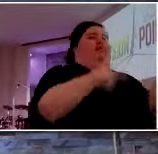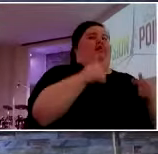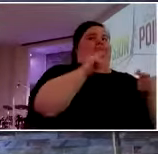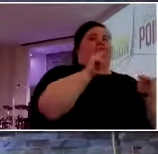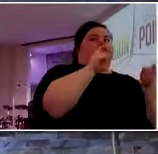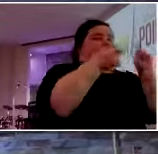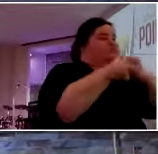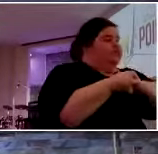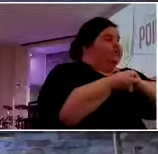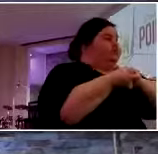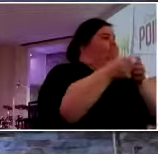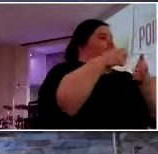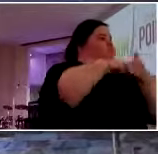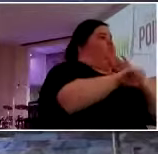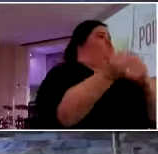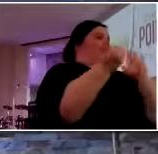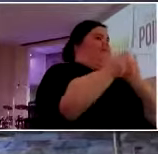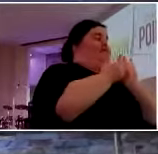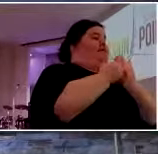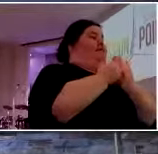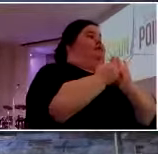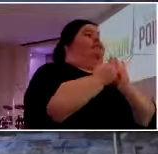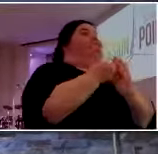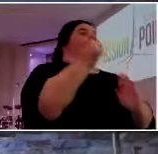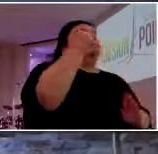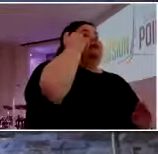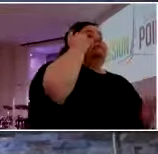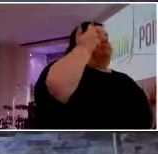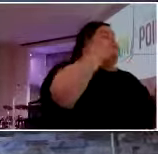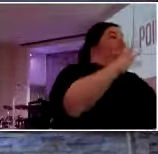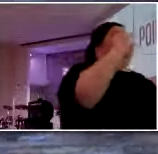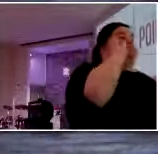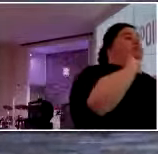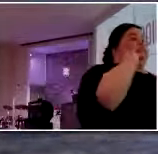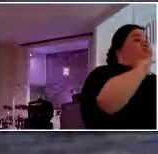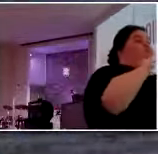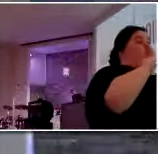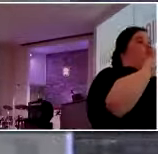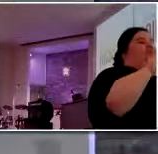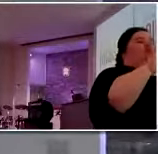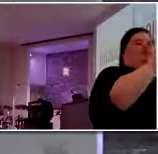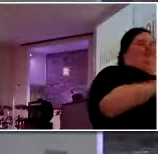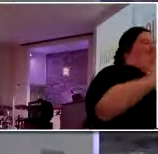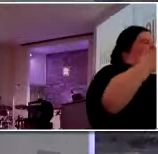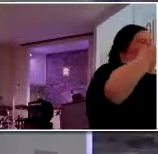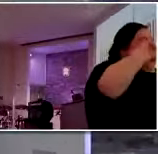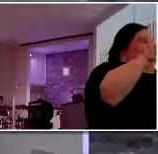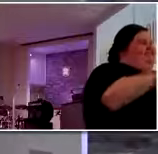If you have experienced the born-again experience, then your life has really just begun.